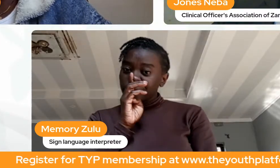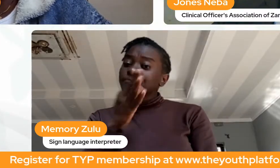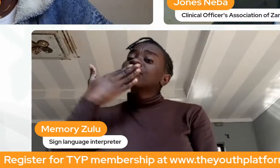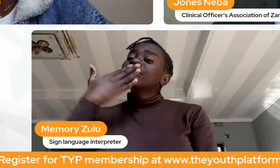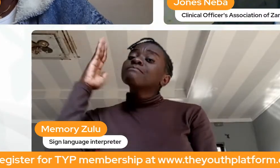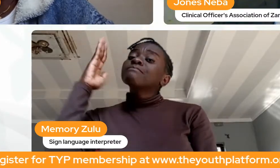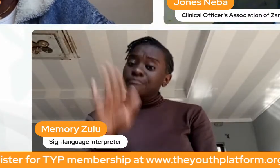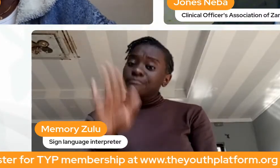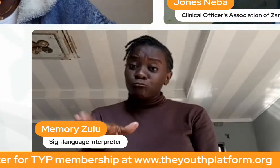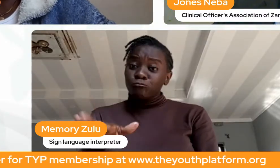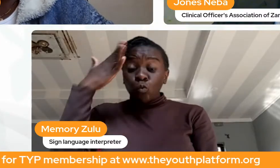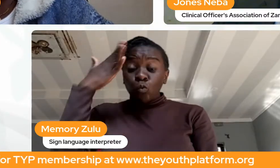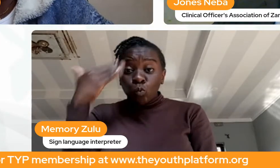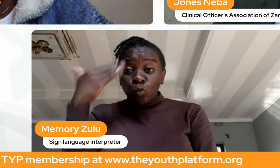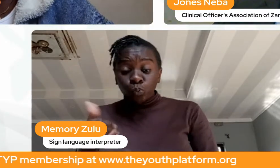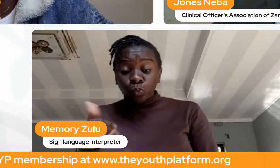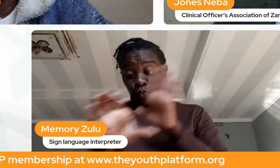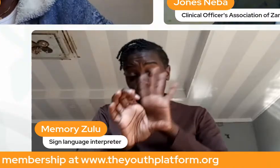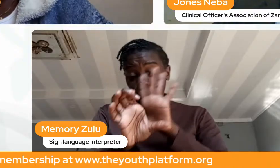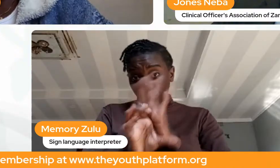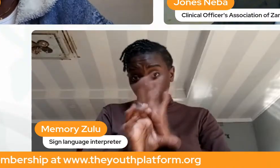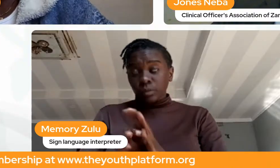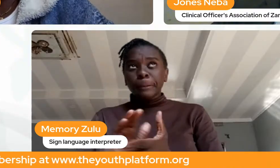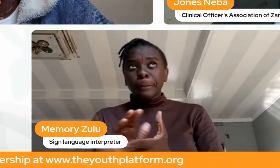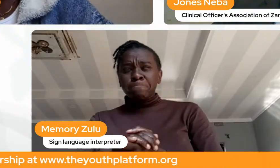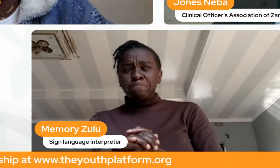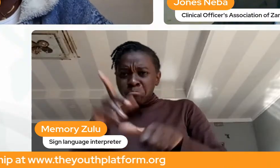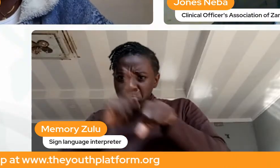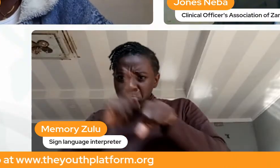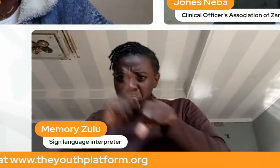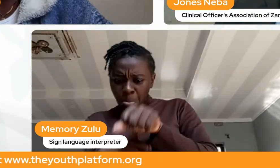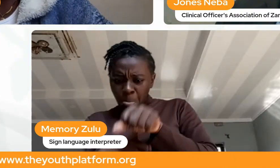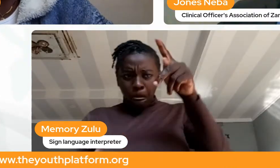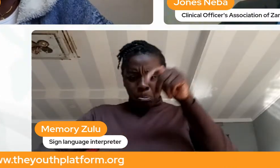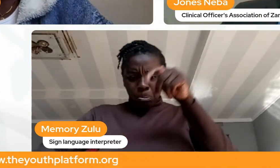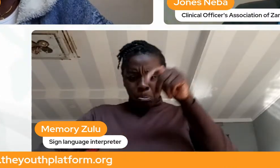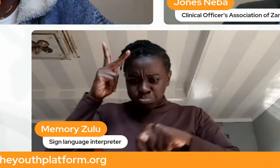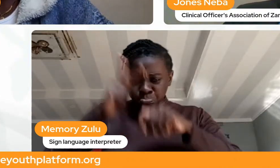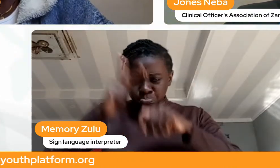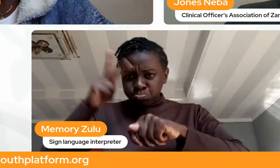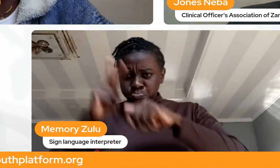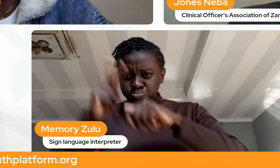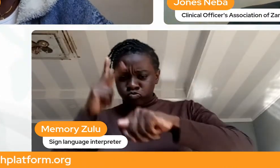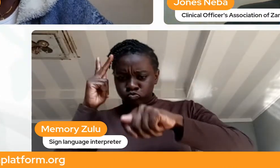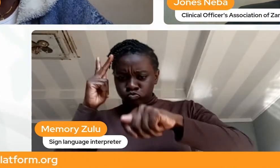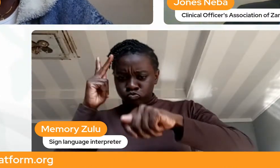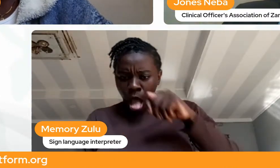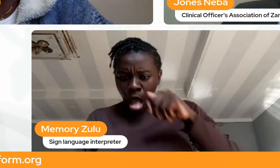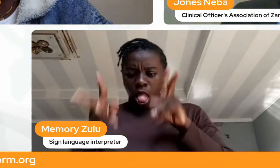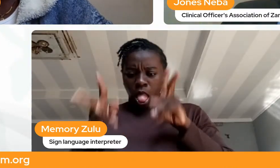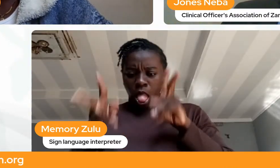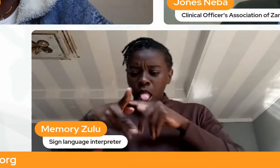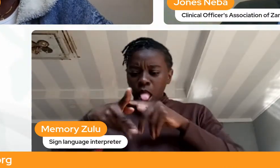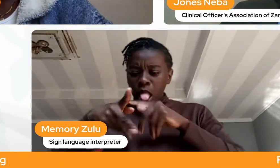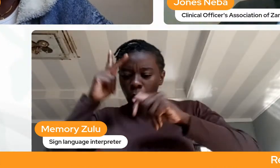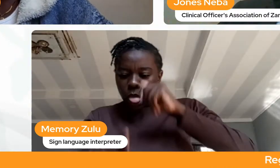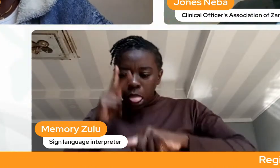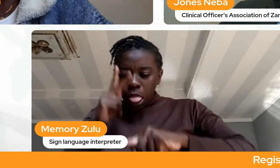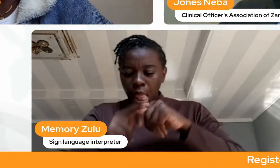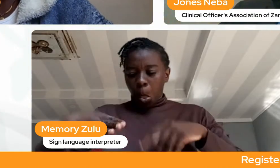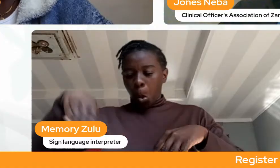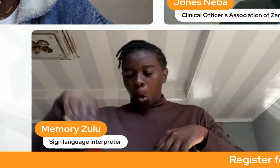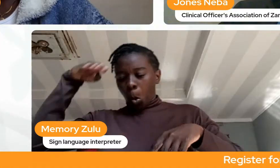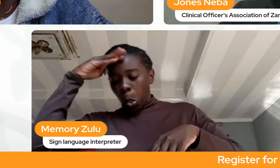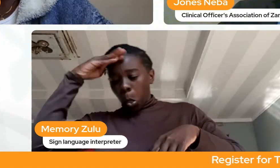it consistently during your debuts? So, which becomes now also a difficult point that you can't answer because